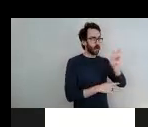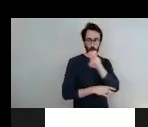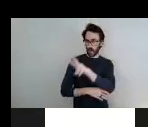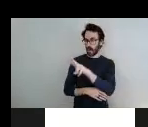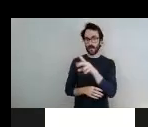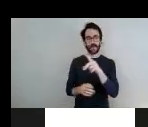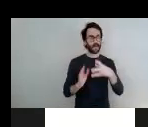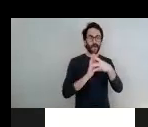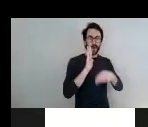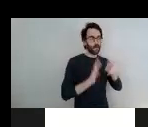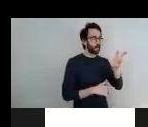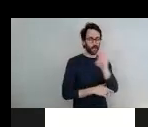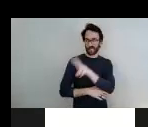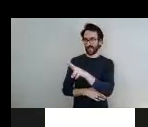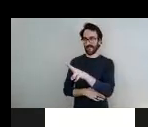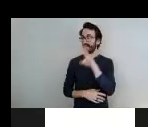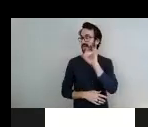counterfeit merchandise.